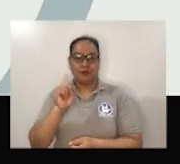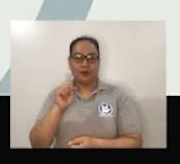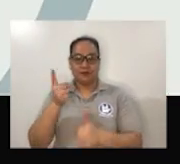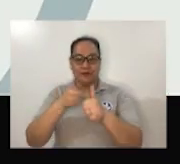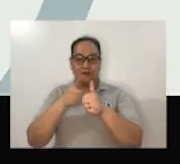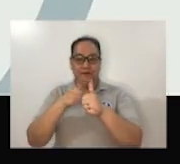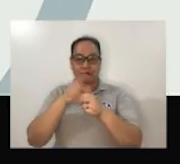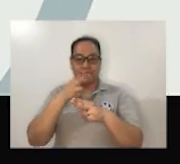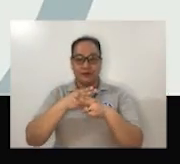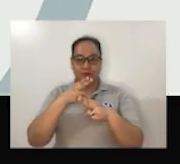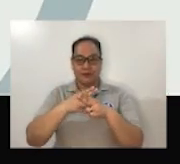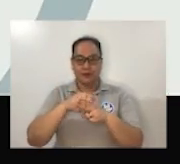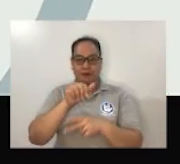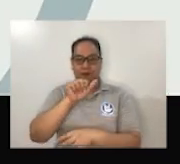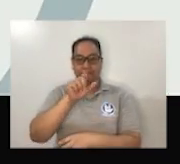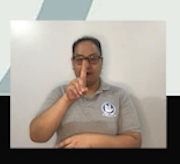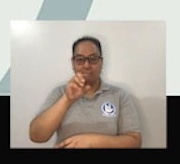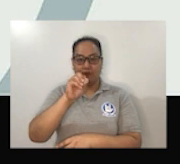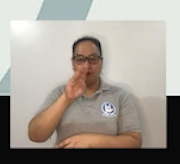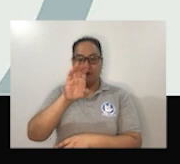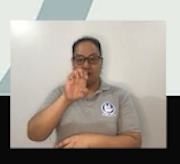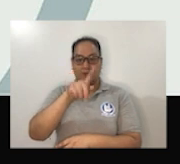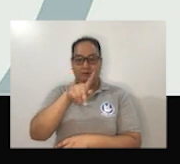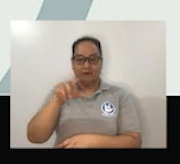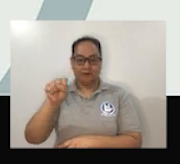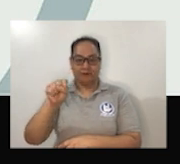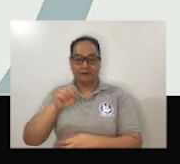What is the first name of Adobe Photoshop?